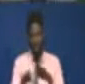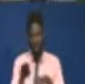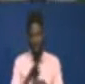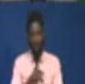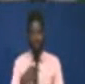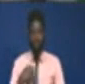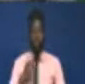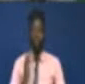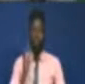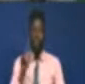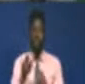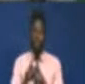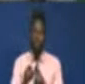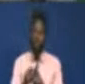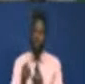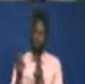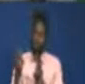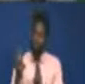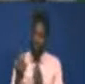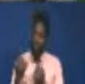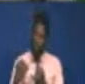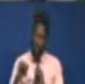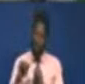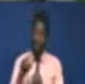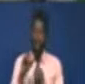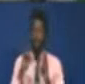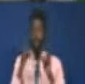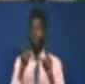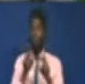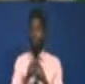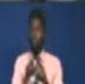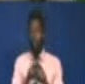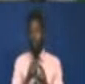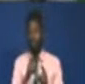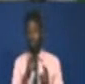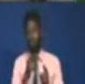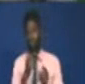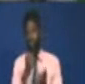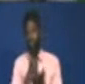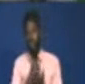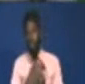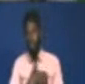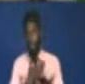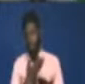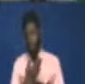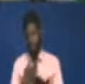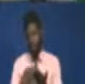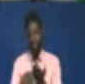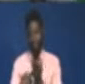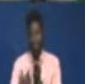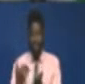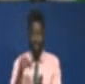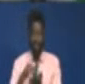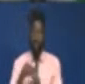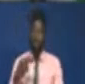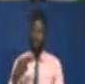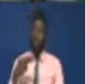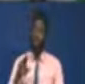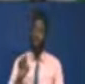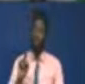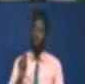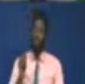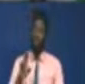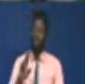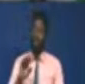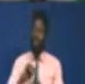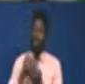down and relate that issue. And you're welcome to my office. We can discuss again. Hustler Fund is for all Kenyans. It